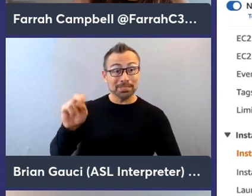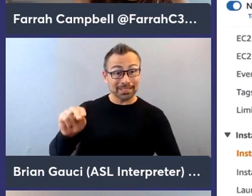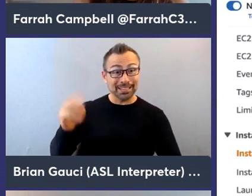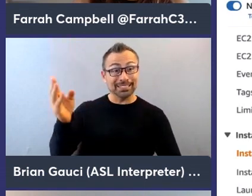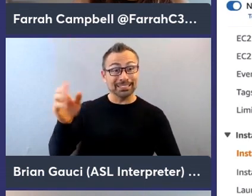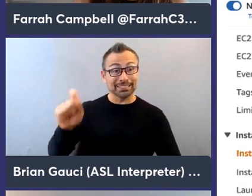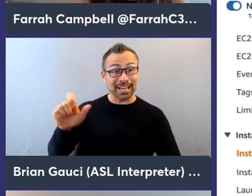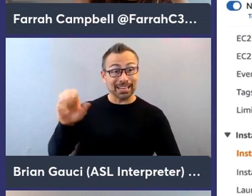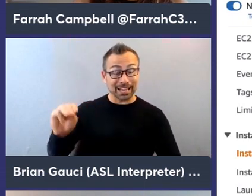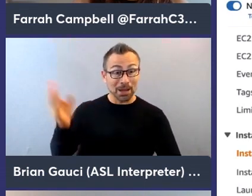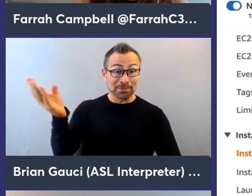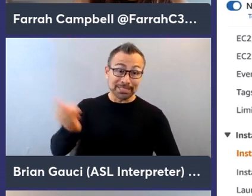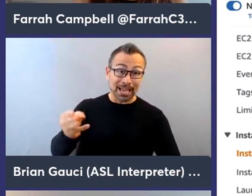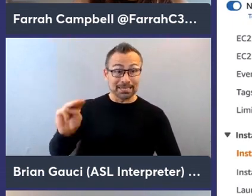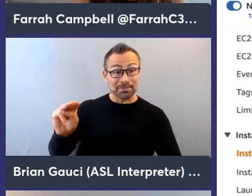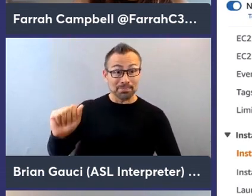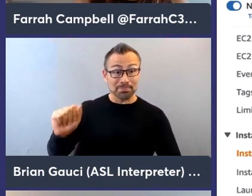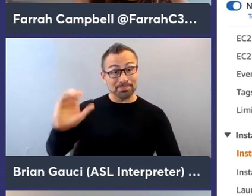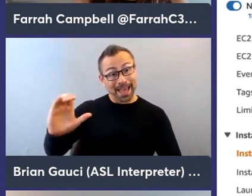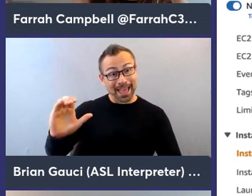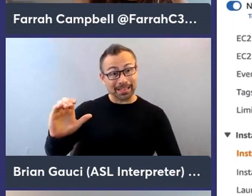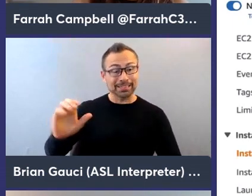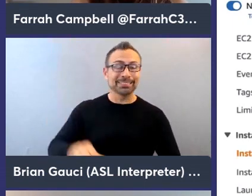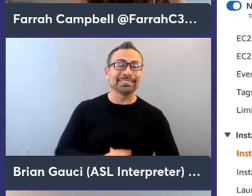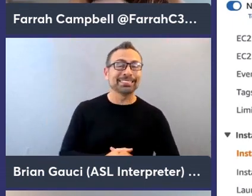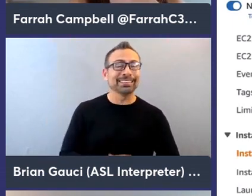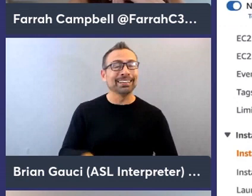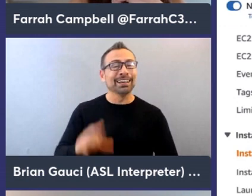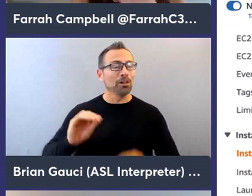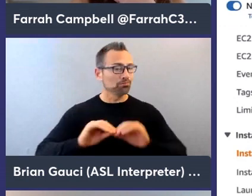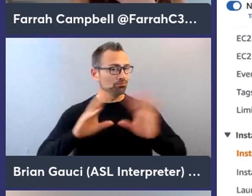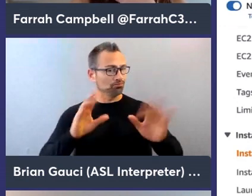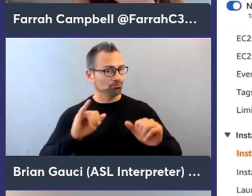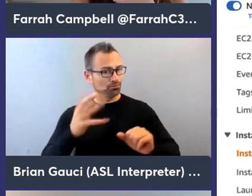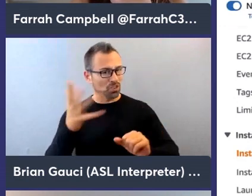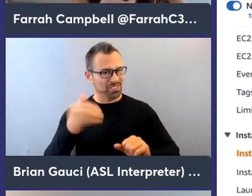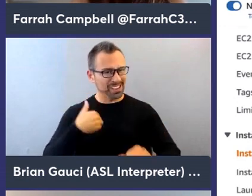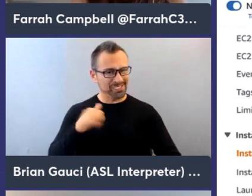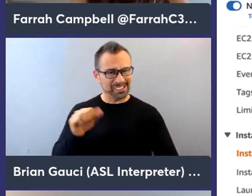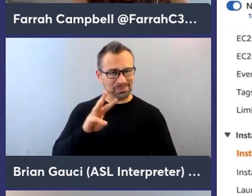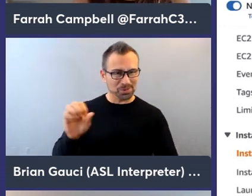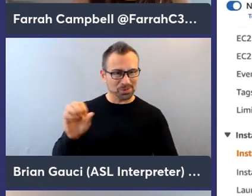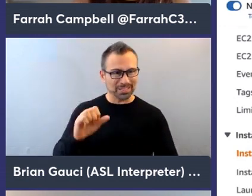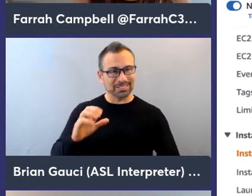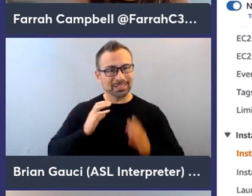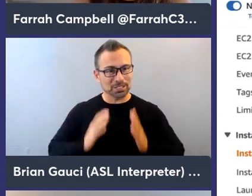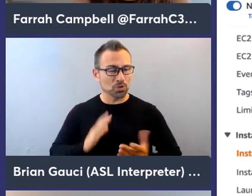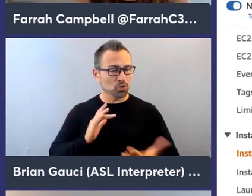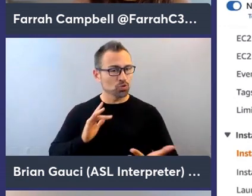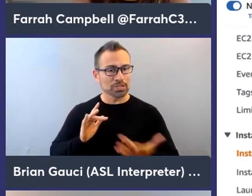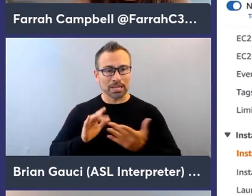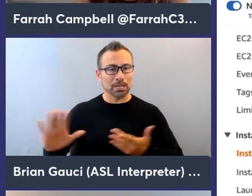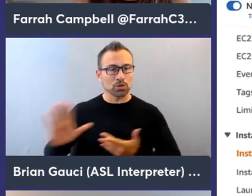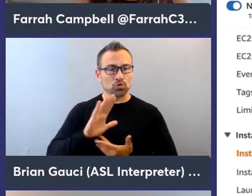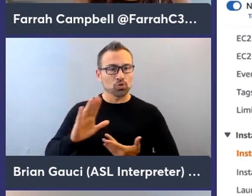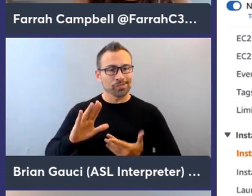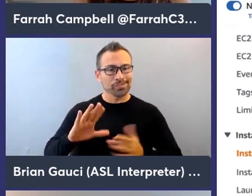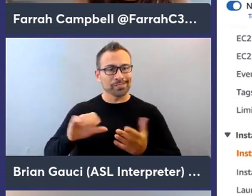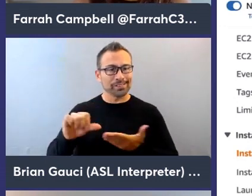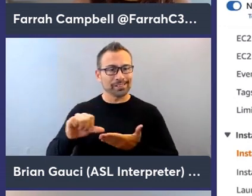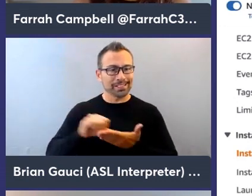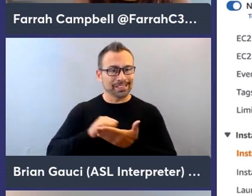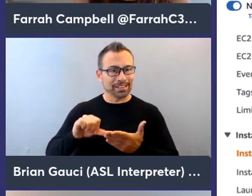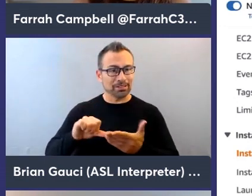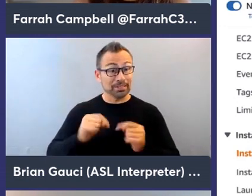aws.amazon.com/Mac, MAC. And obviously, if you are an existing AWS customer, reach out to your AWS account team, say, I'm